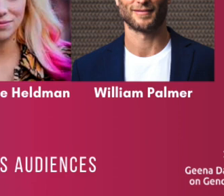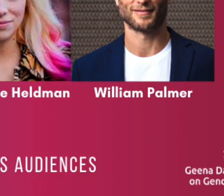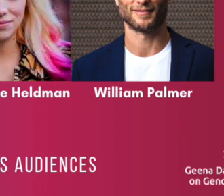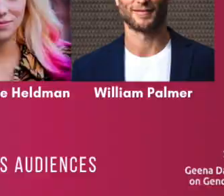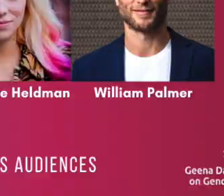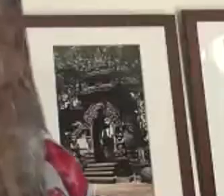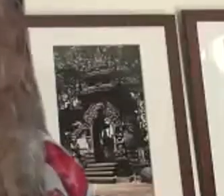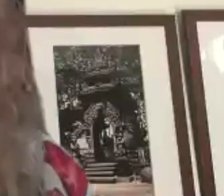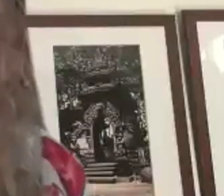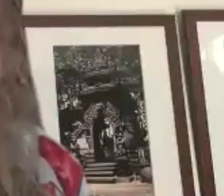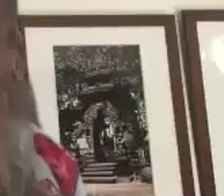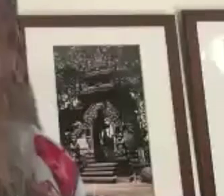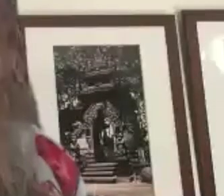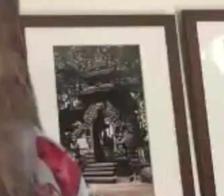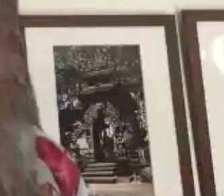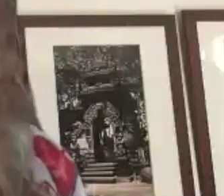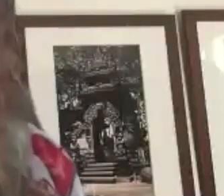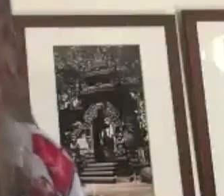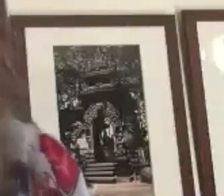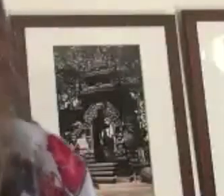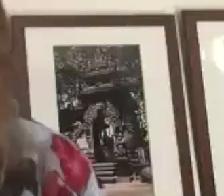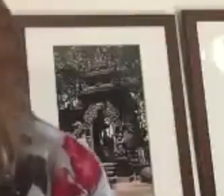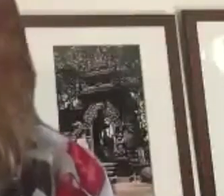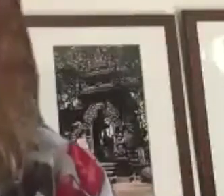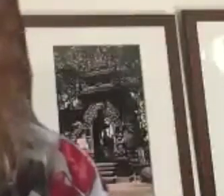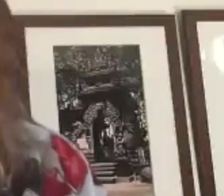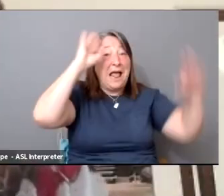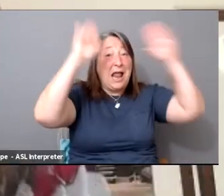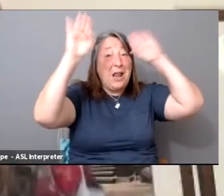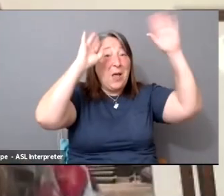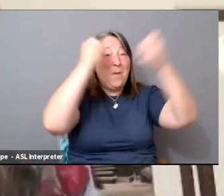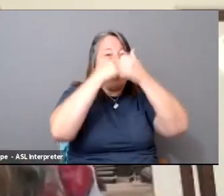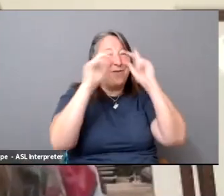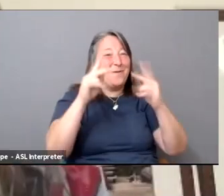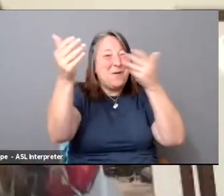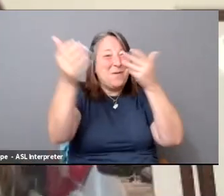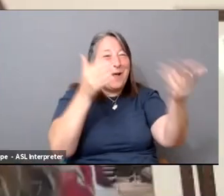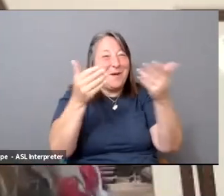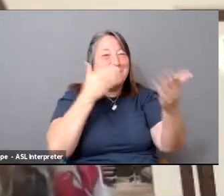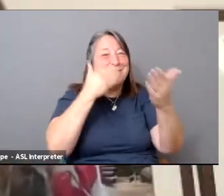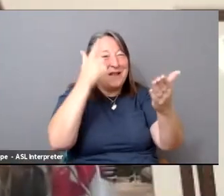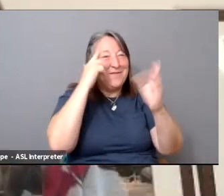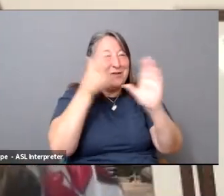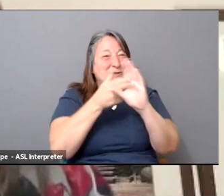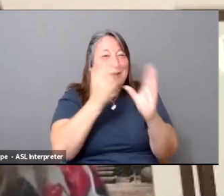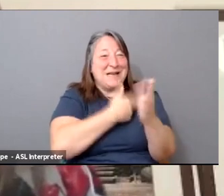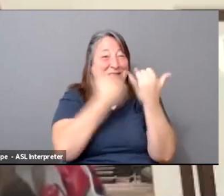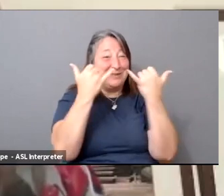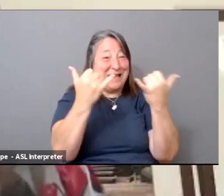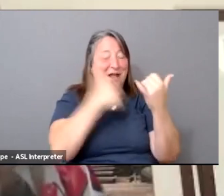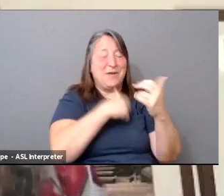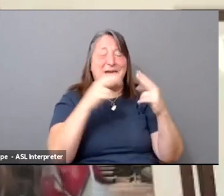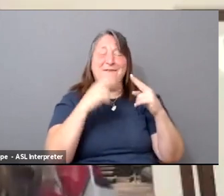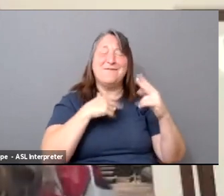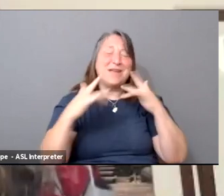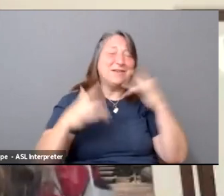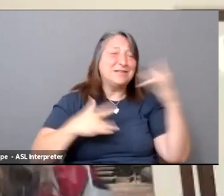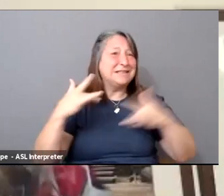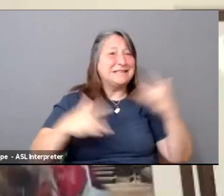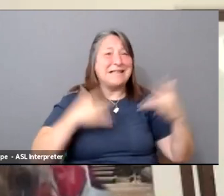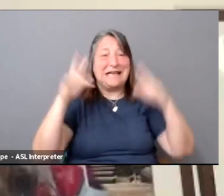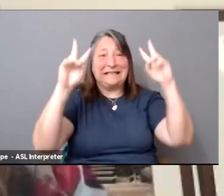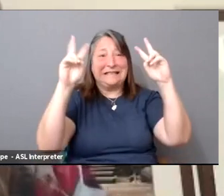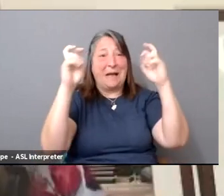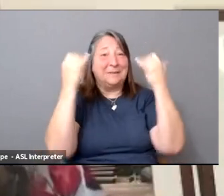Hi, everyone. Welcome. Thank you so much for joining us today. And we have a really, really exciting topic. And I want